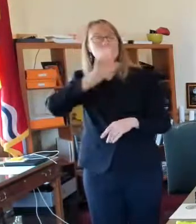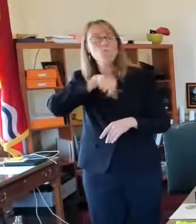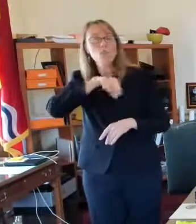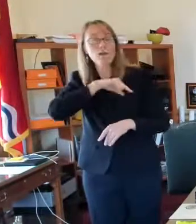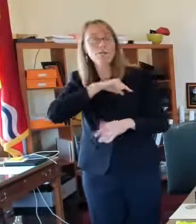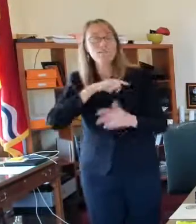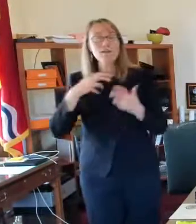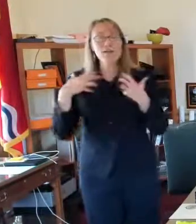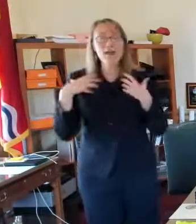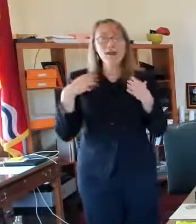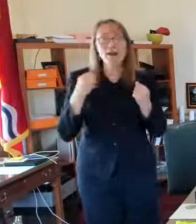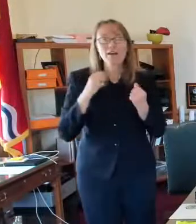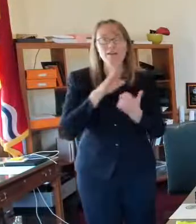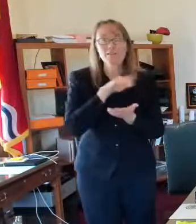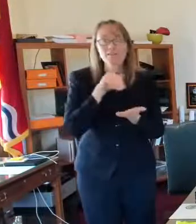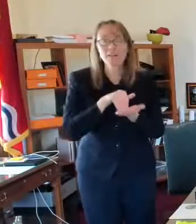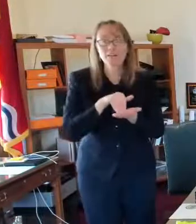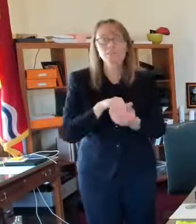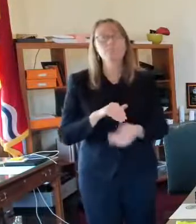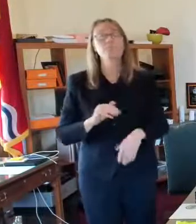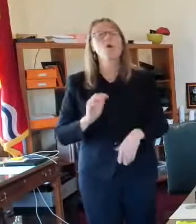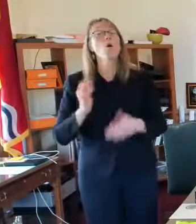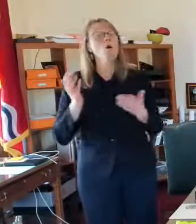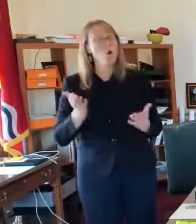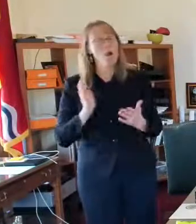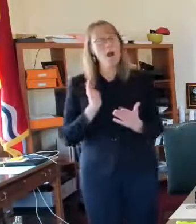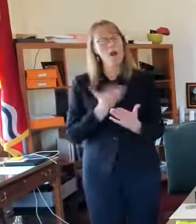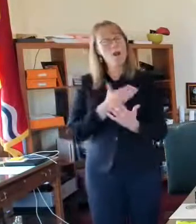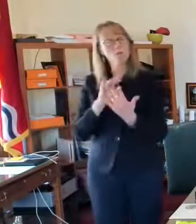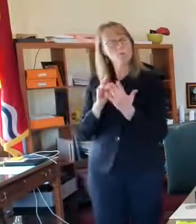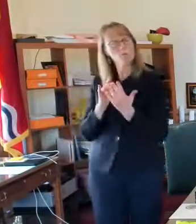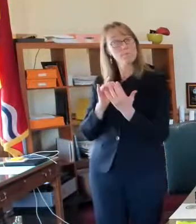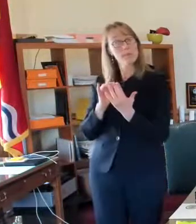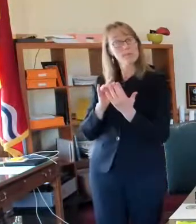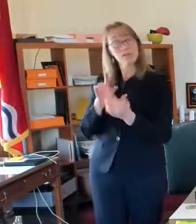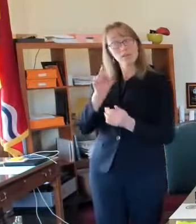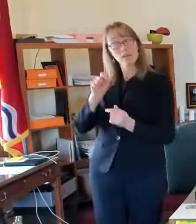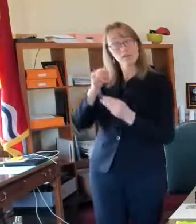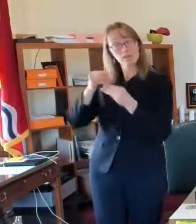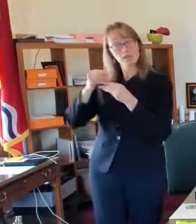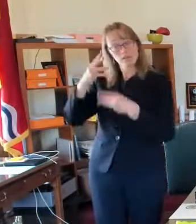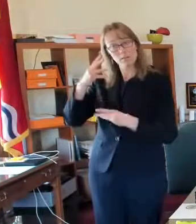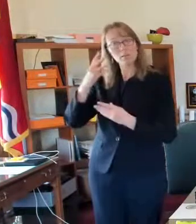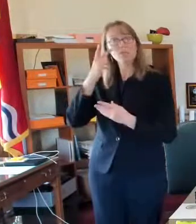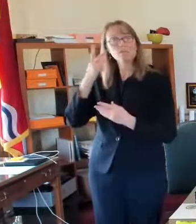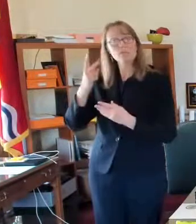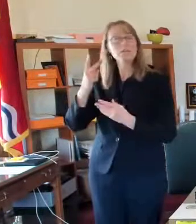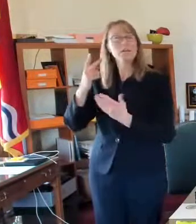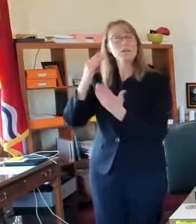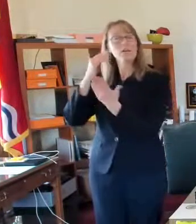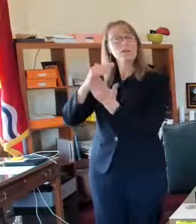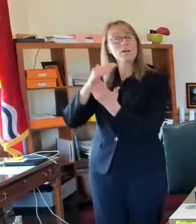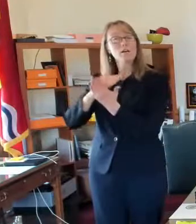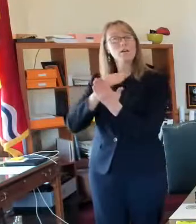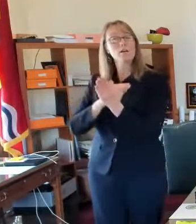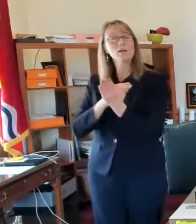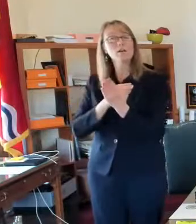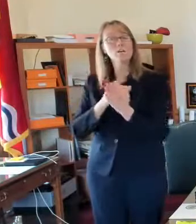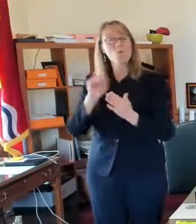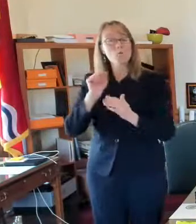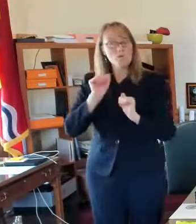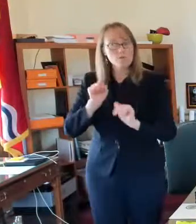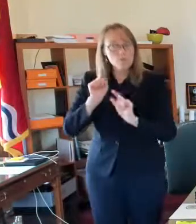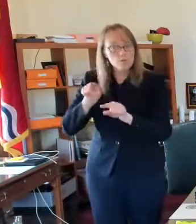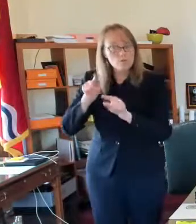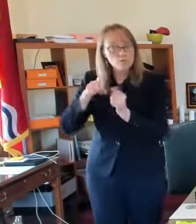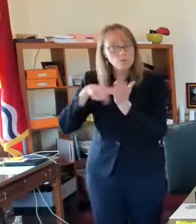see all the locations. You'll see their phone numbers. Call them and ask them. Because I believe that they do, but I'm not sure that they